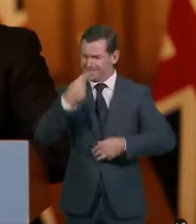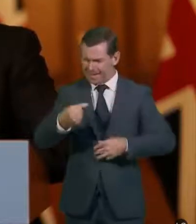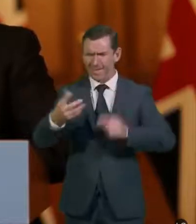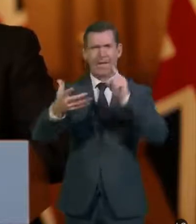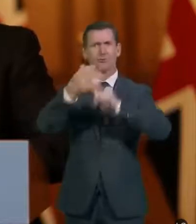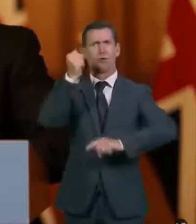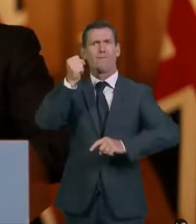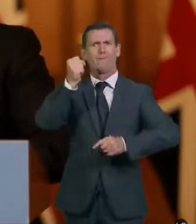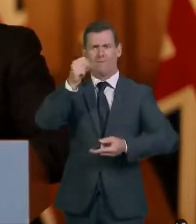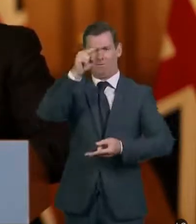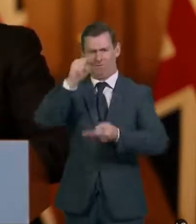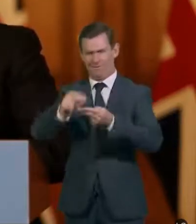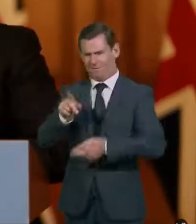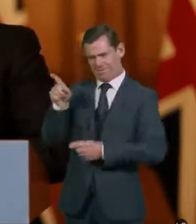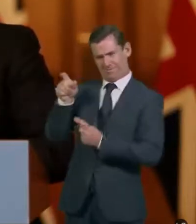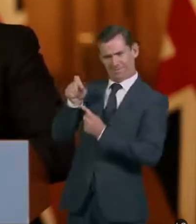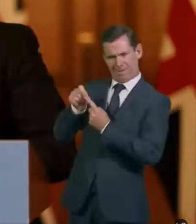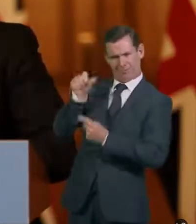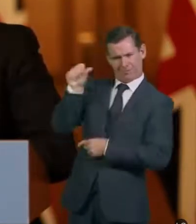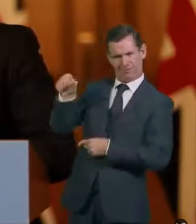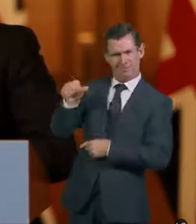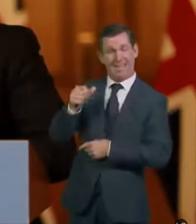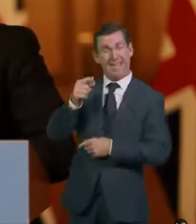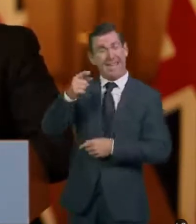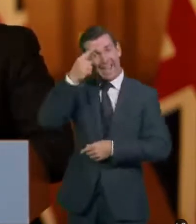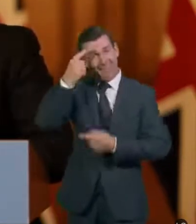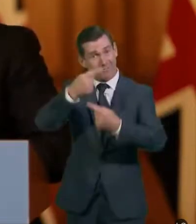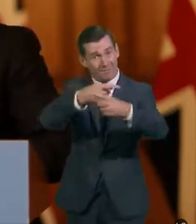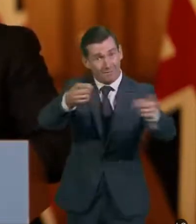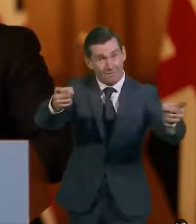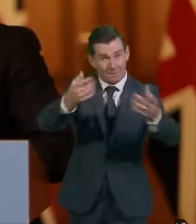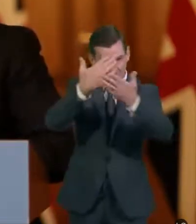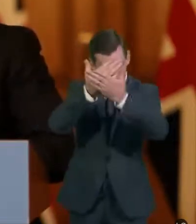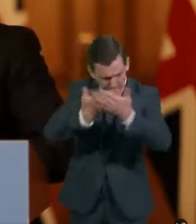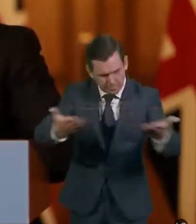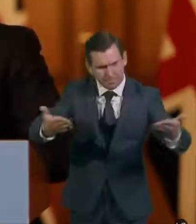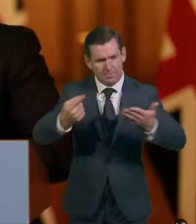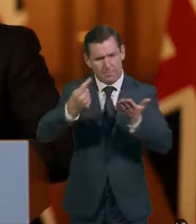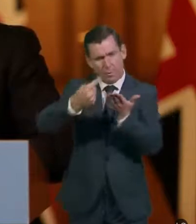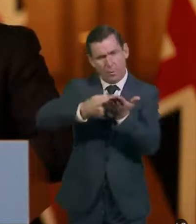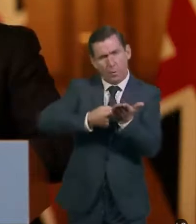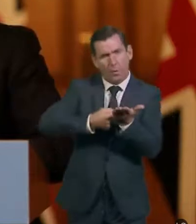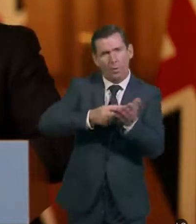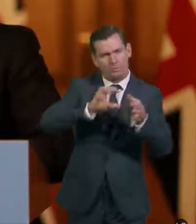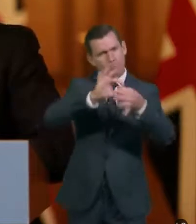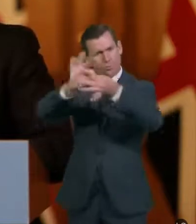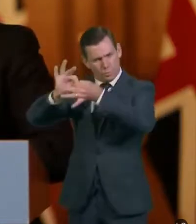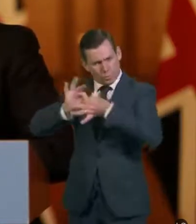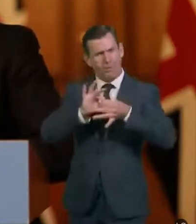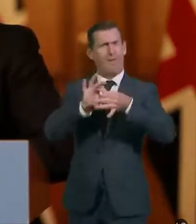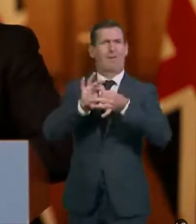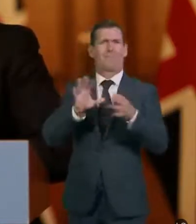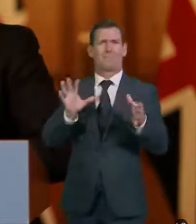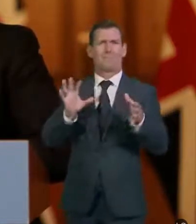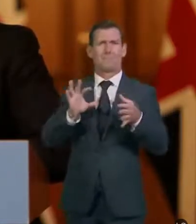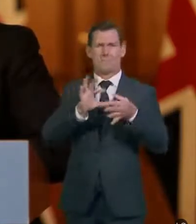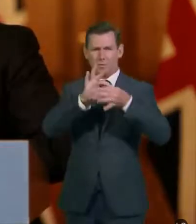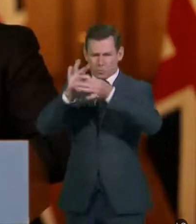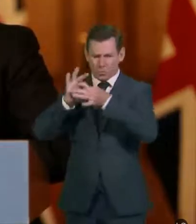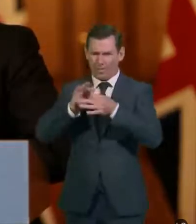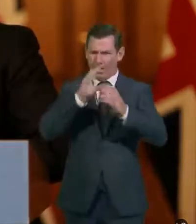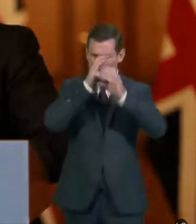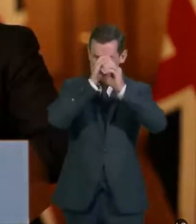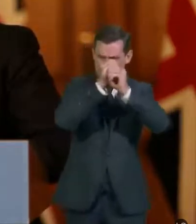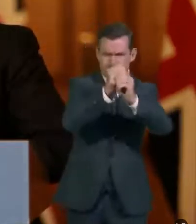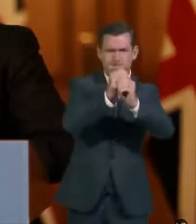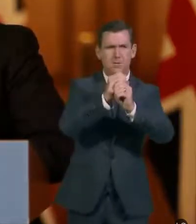all implemented them together, if we did it together with the local authorities, the regions